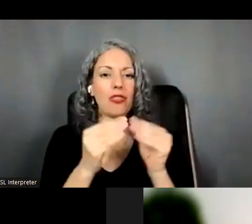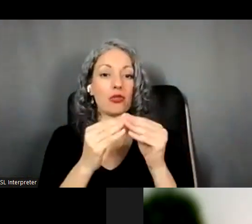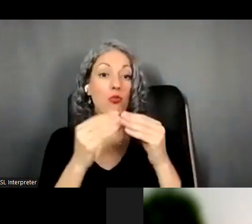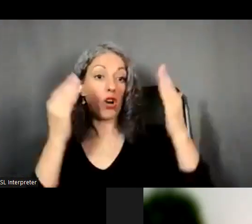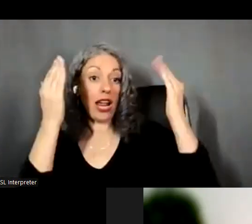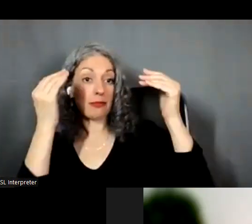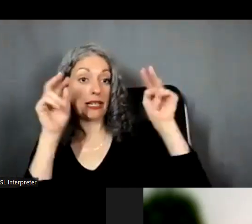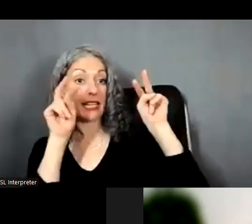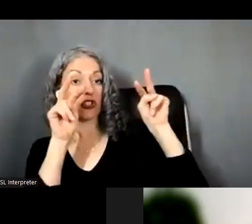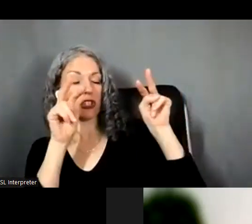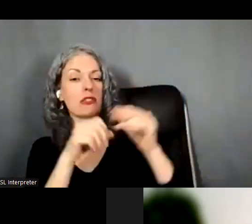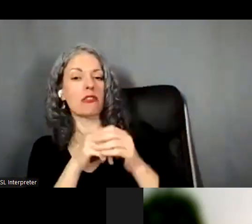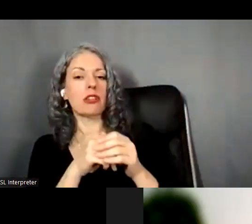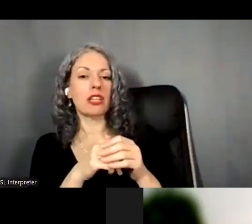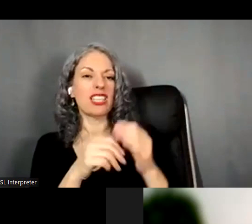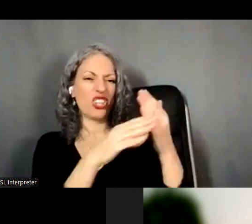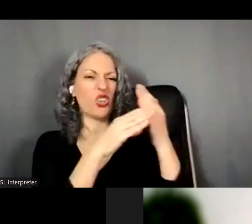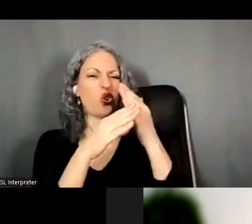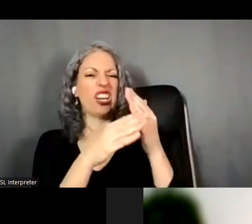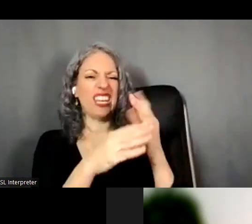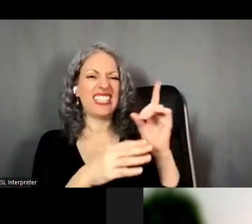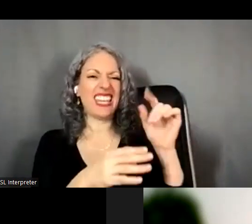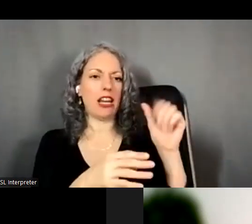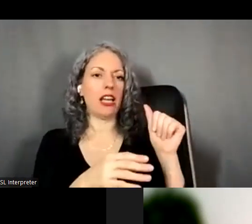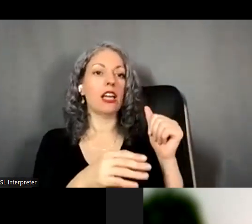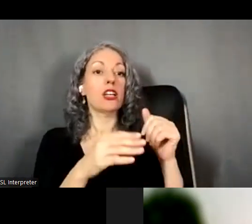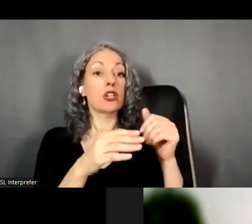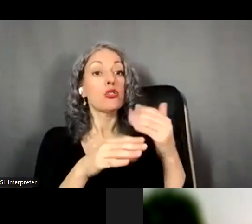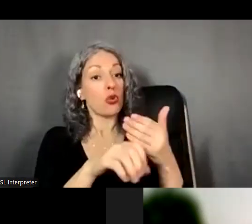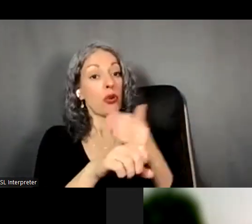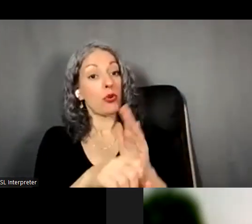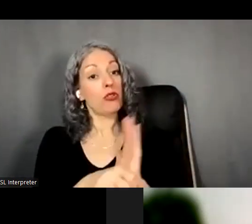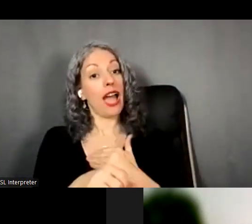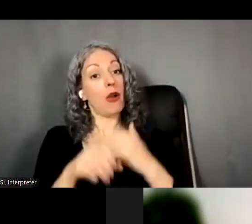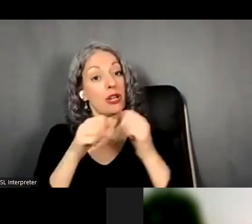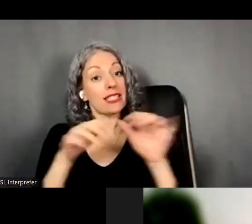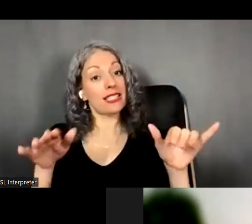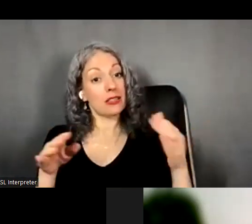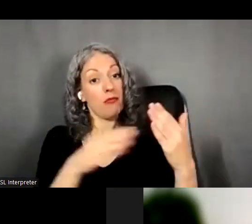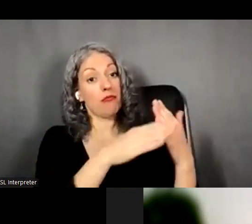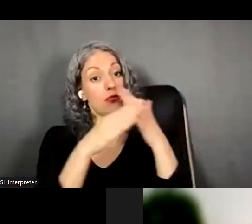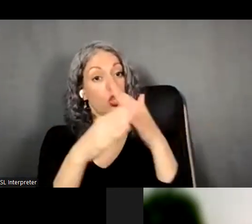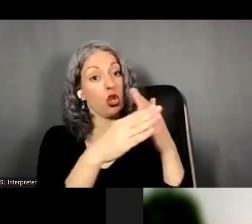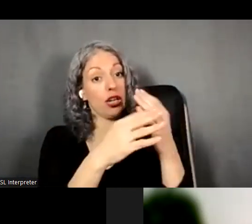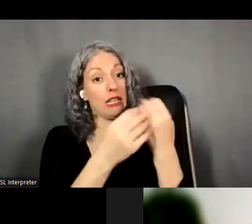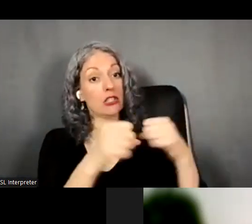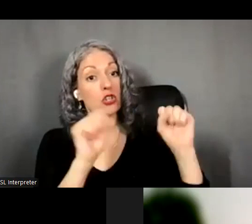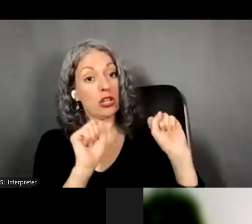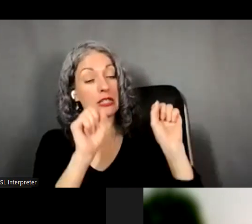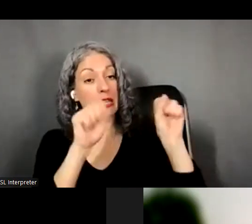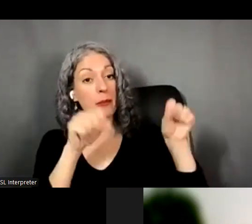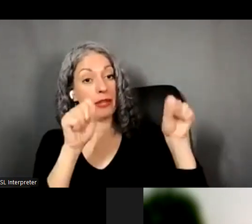around data security. So we've improved some of our systems security capabilities as